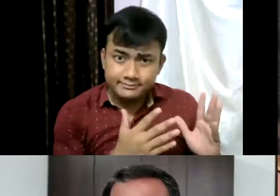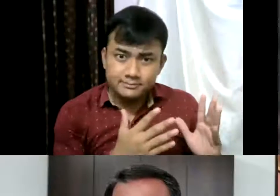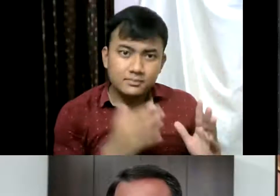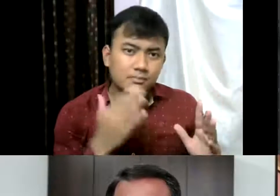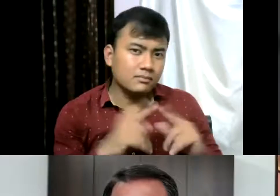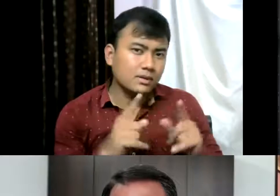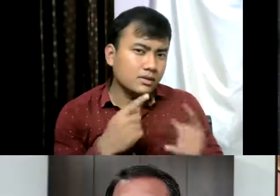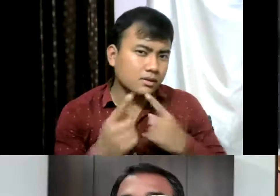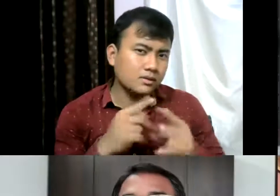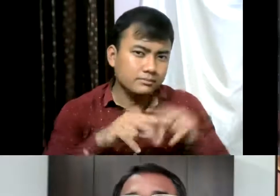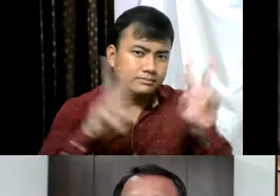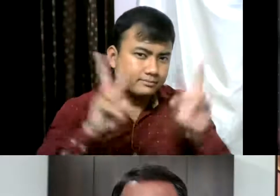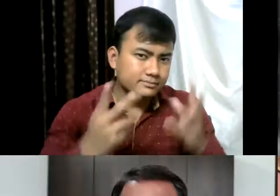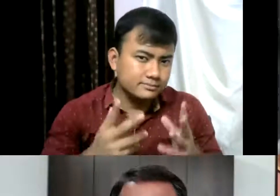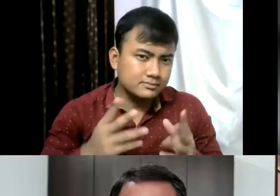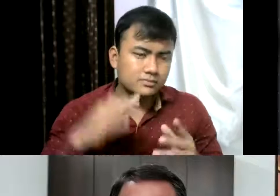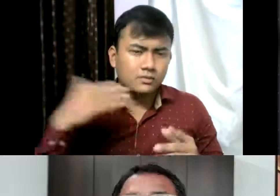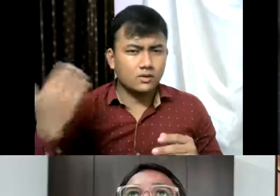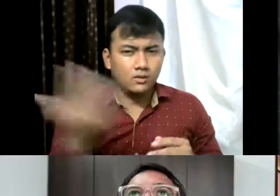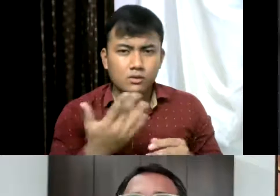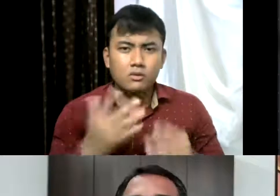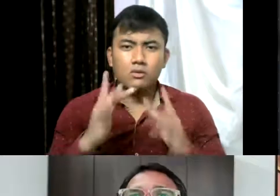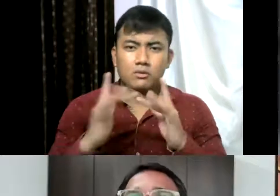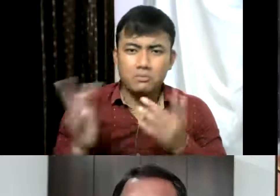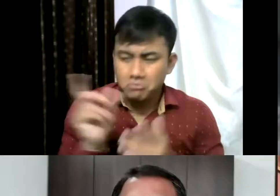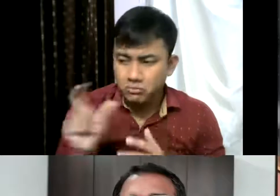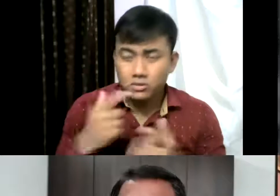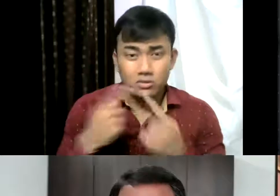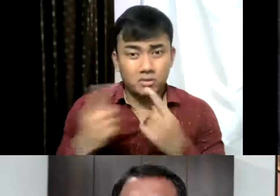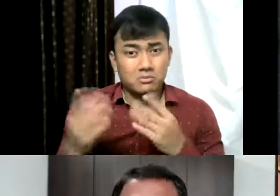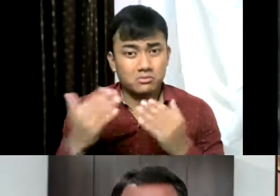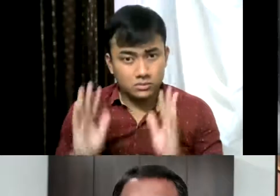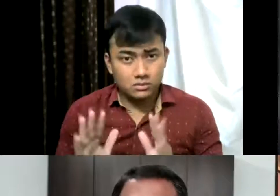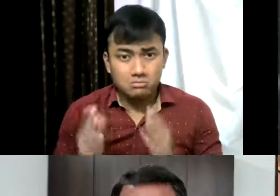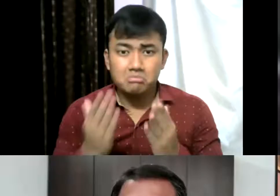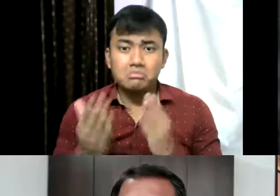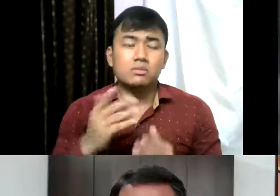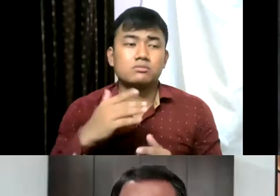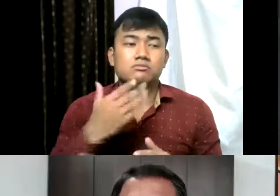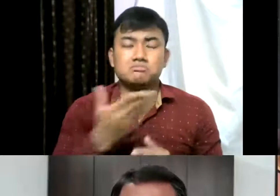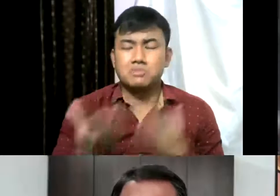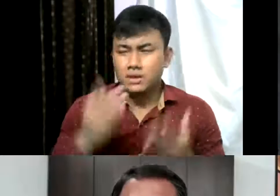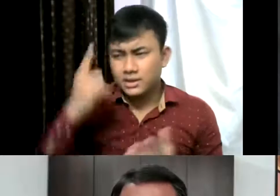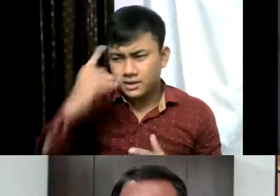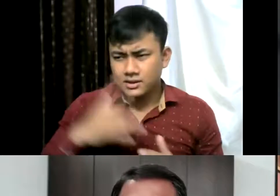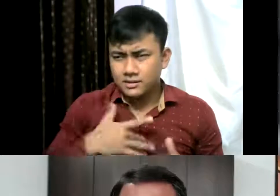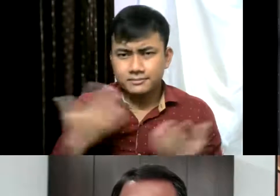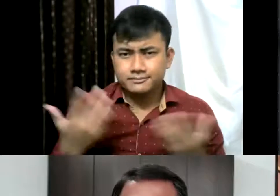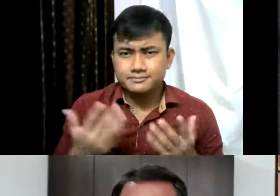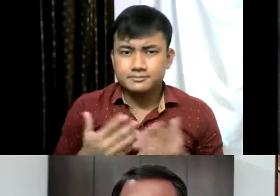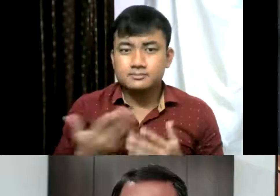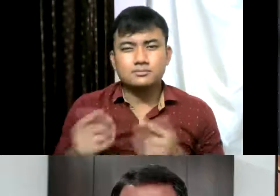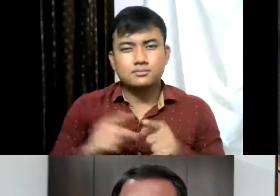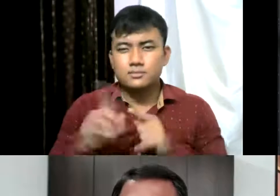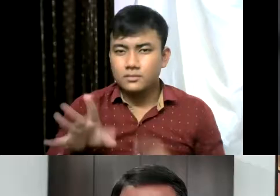hey, have you thought about this? And in all likelihood, they have thought about this. They have probably thought about what would happen, especially women,